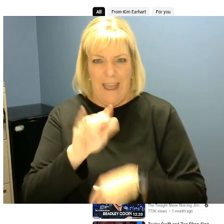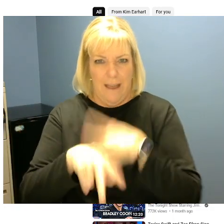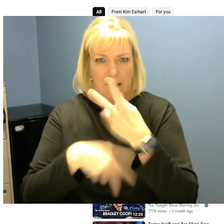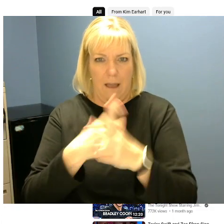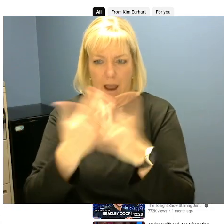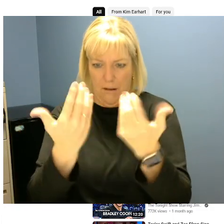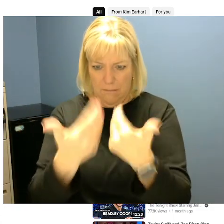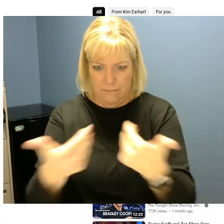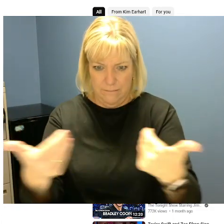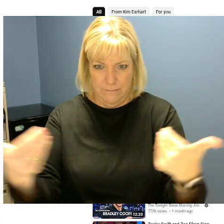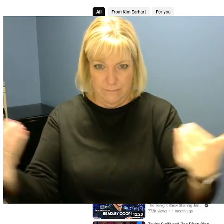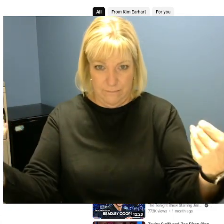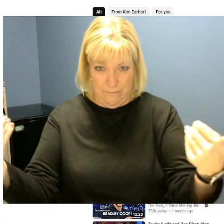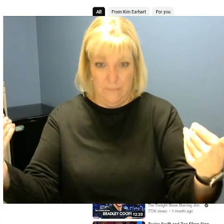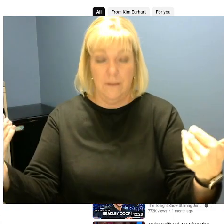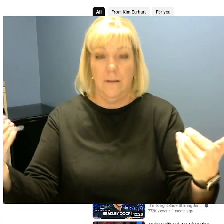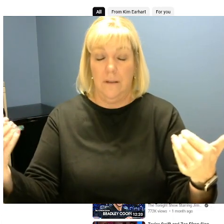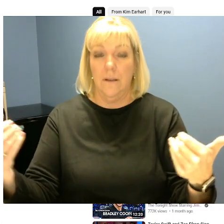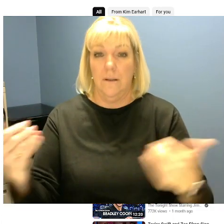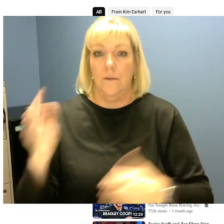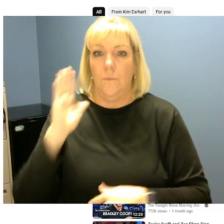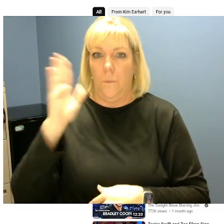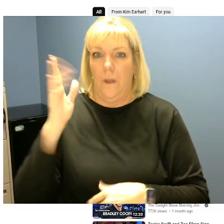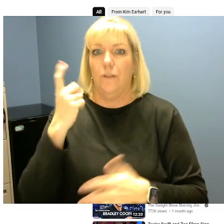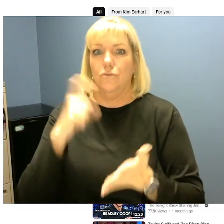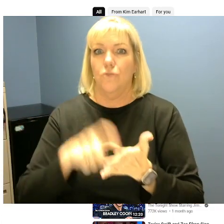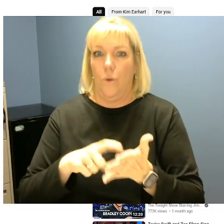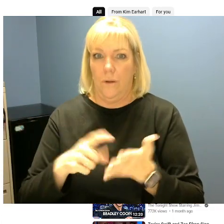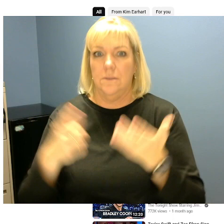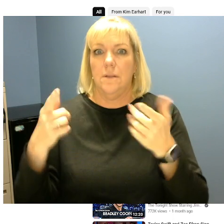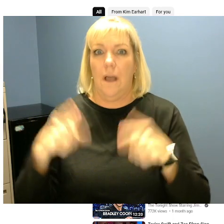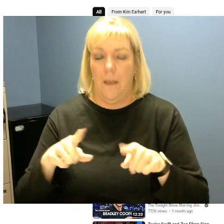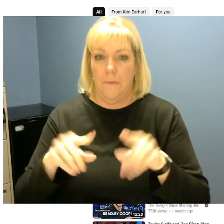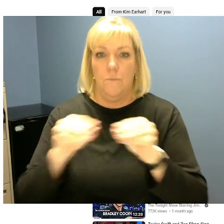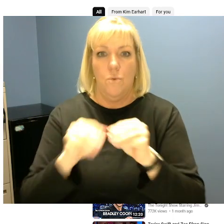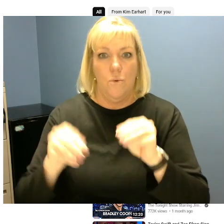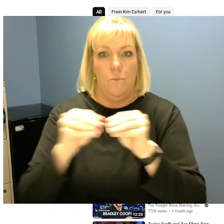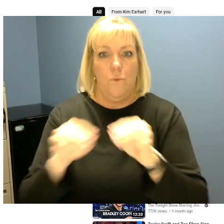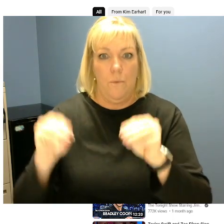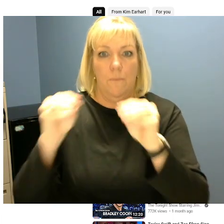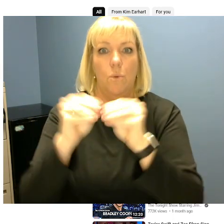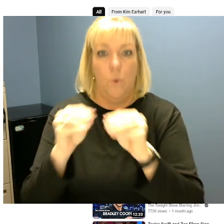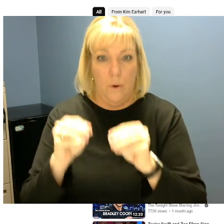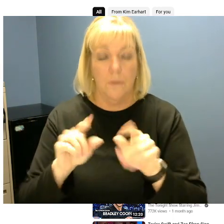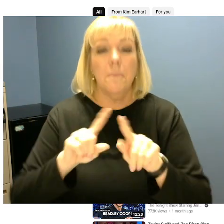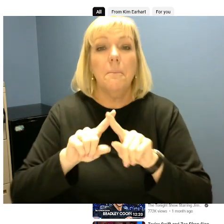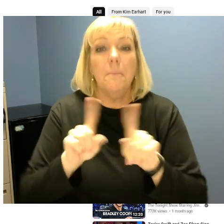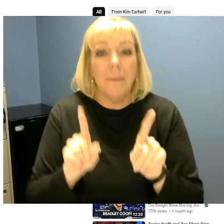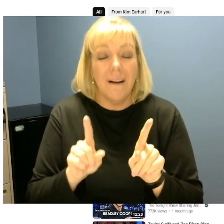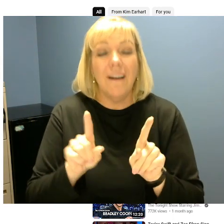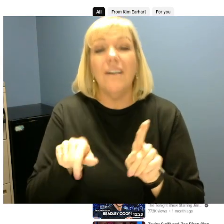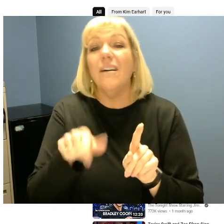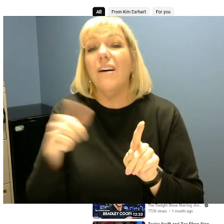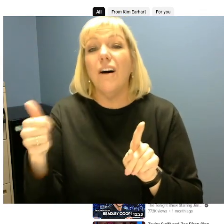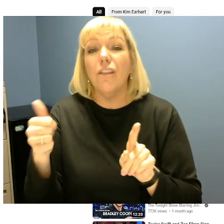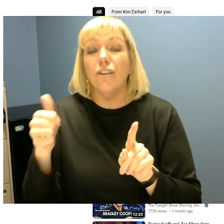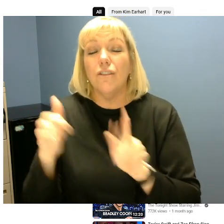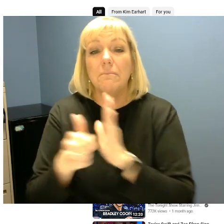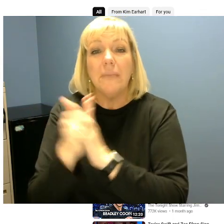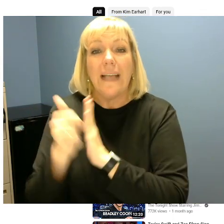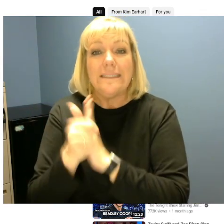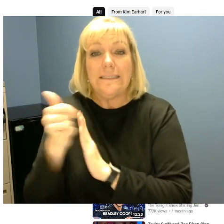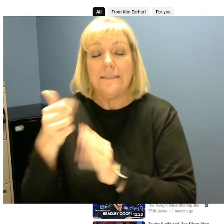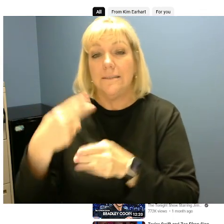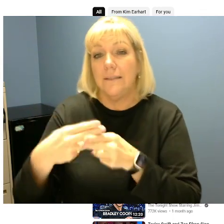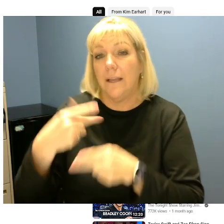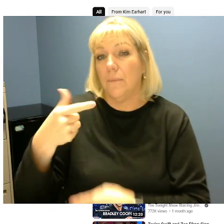be a highlight of this called domesticity, but it's also evident in magazines like Godey's Lady's Book, which we're going to spend a